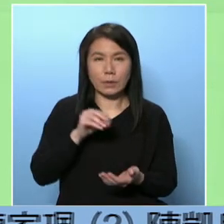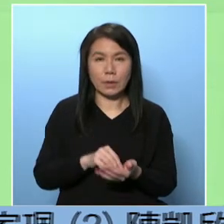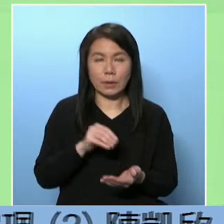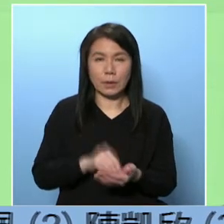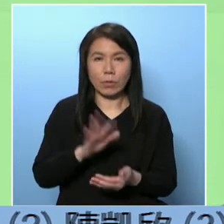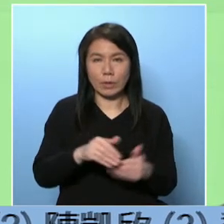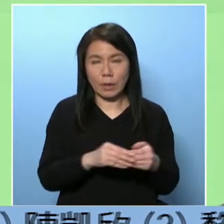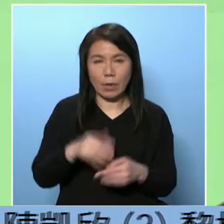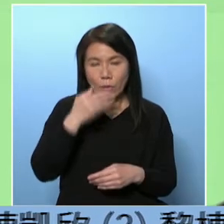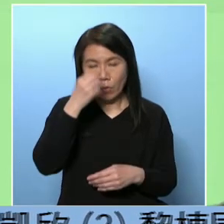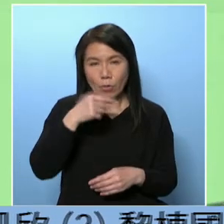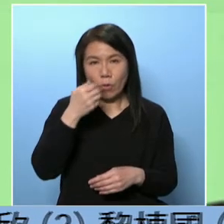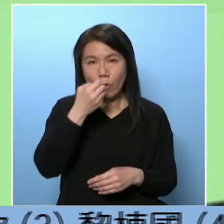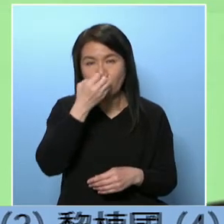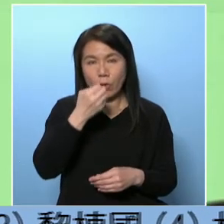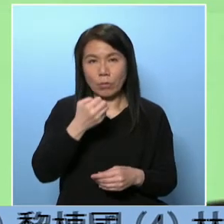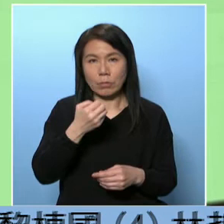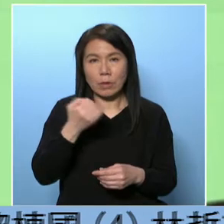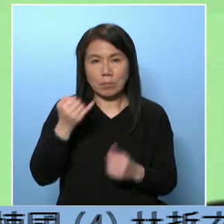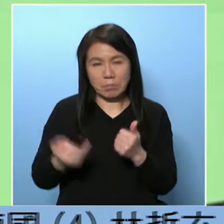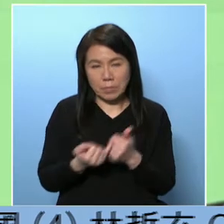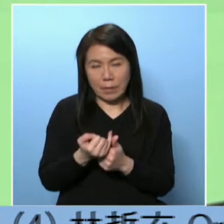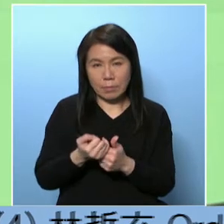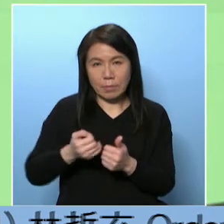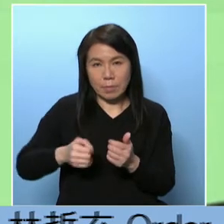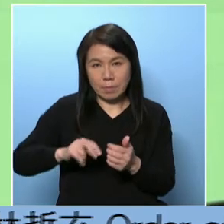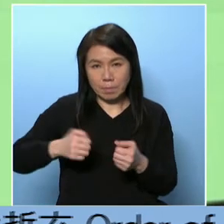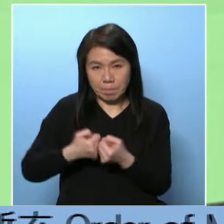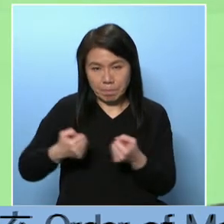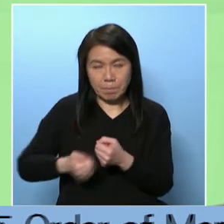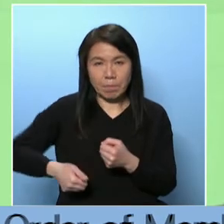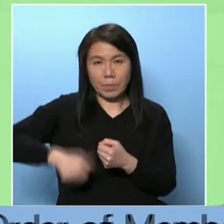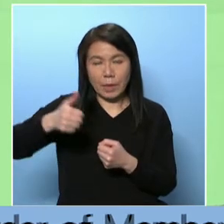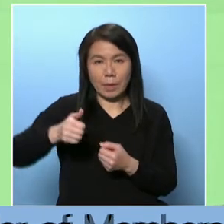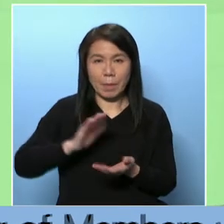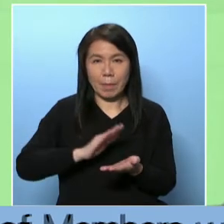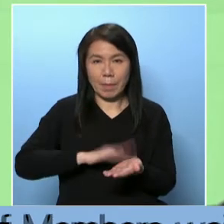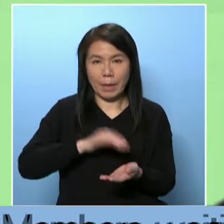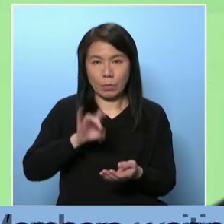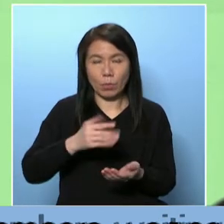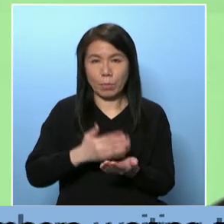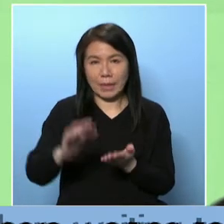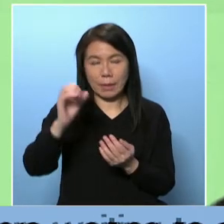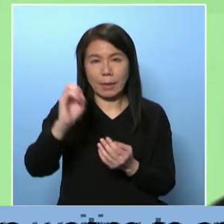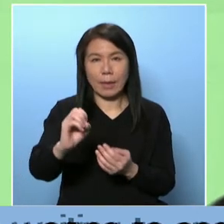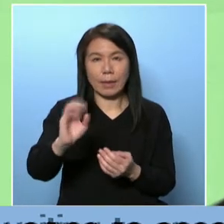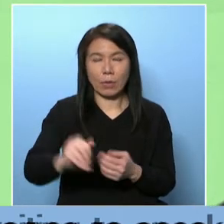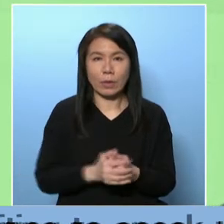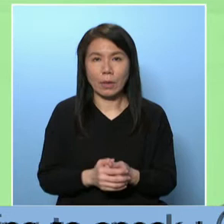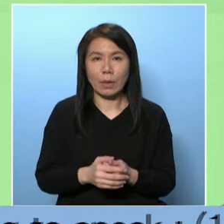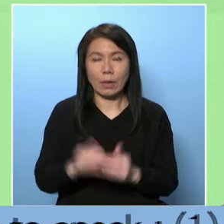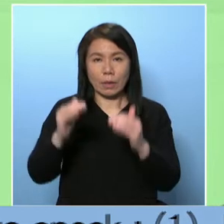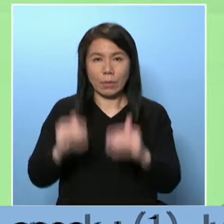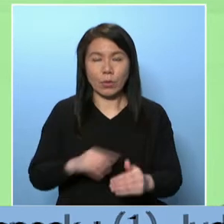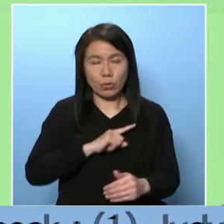Government, the SAR government will definitely be leading us in winning this battle. We'll be able to clear all